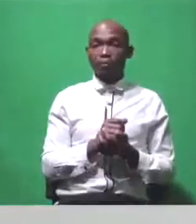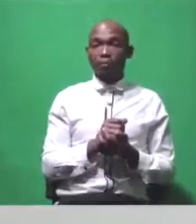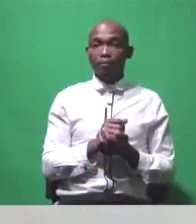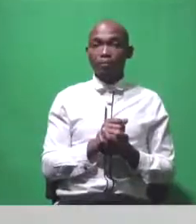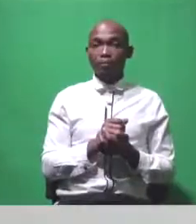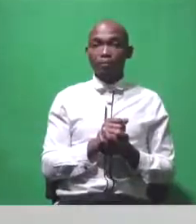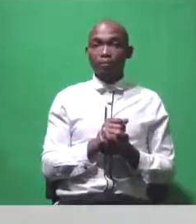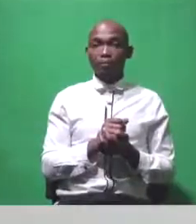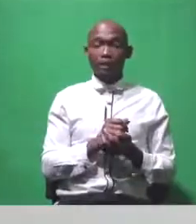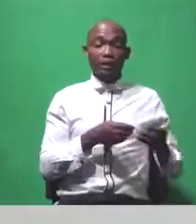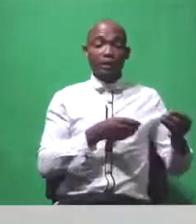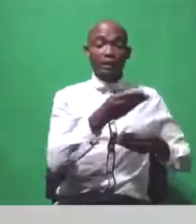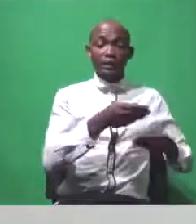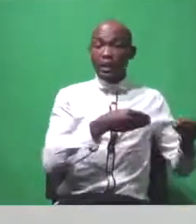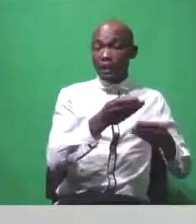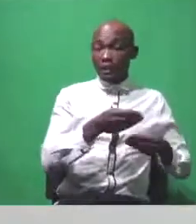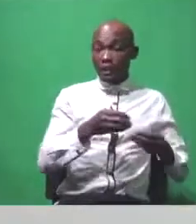Selling expenses